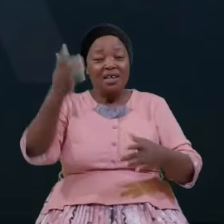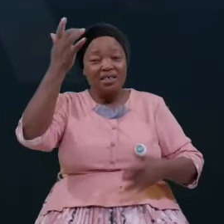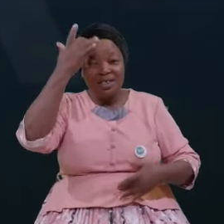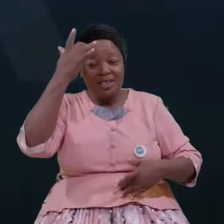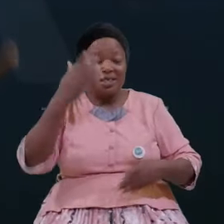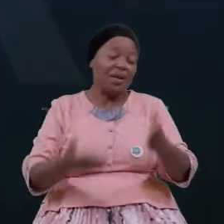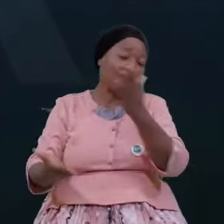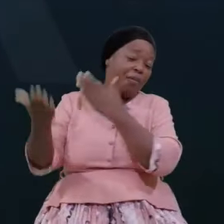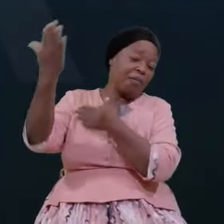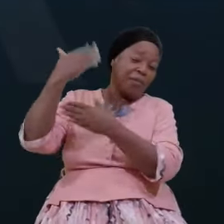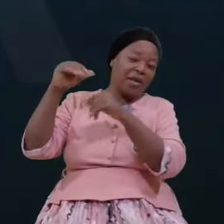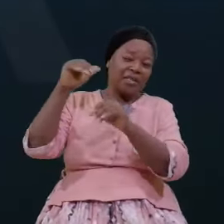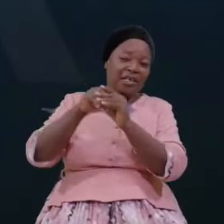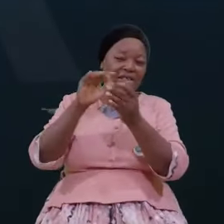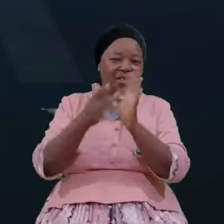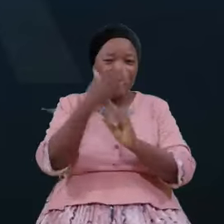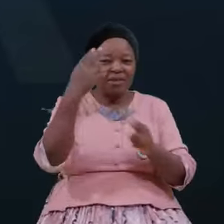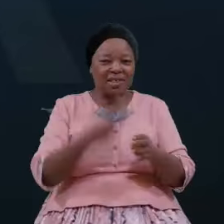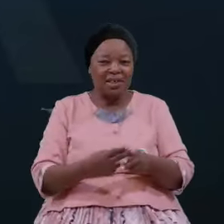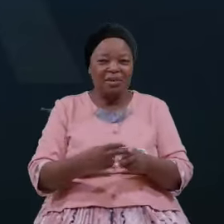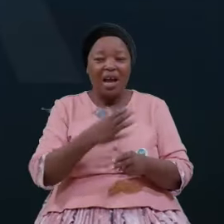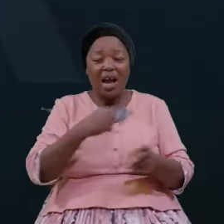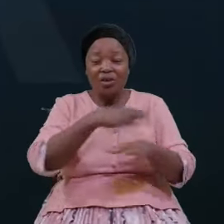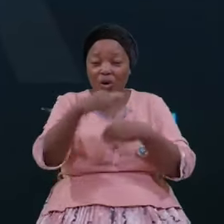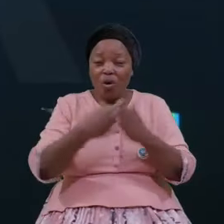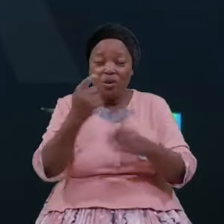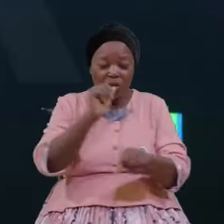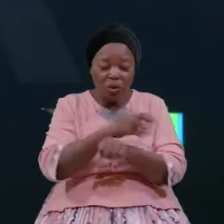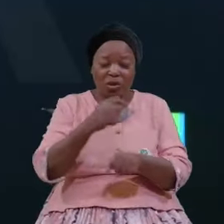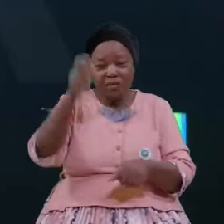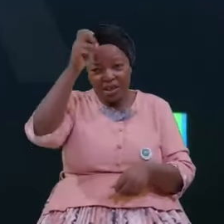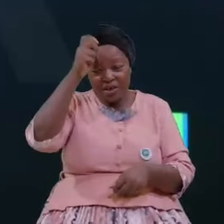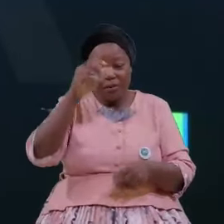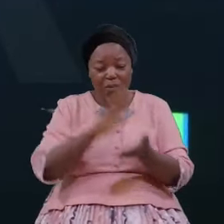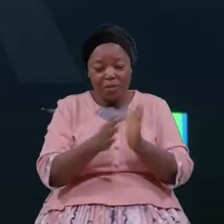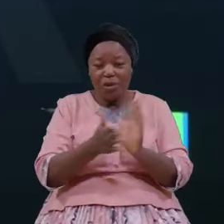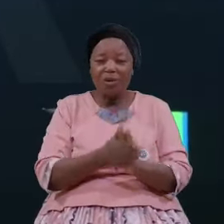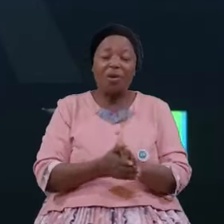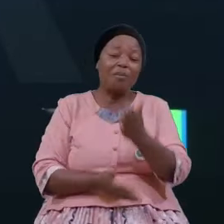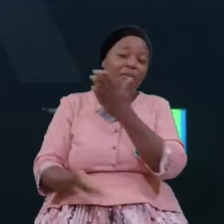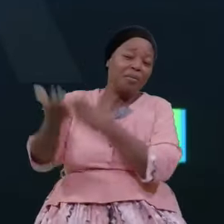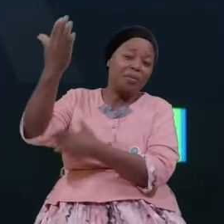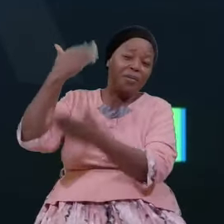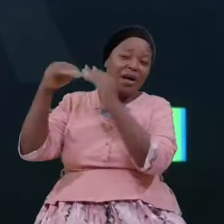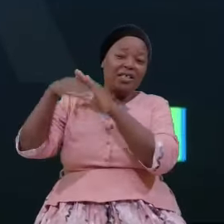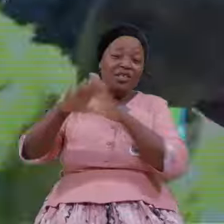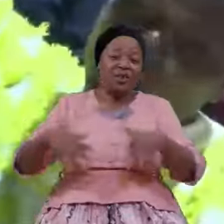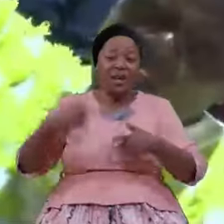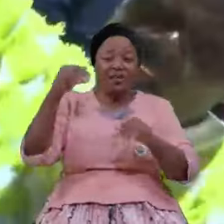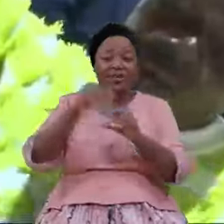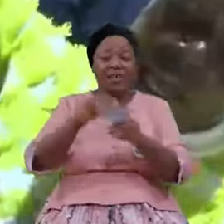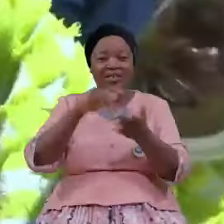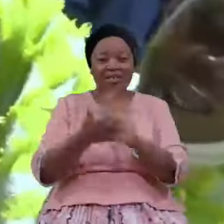tense. And all the works of the devil, they become past tense in your life in